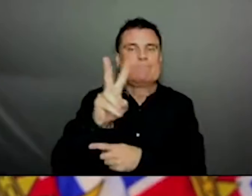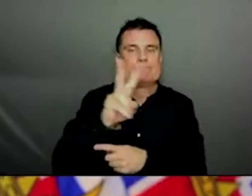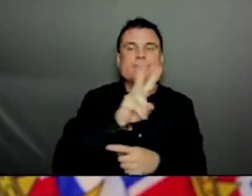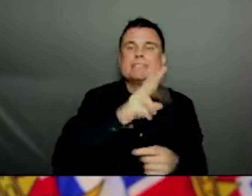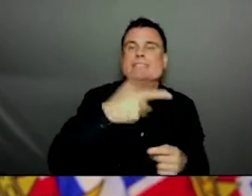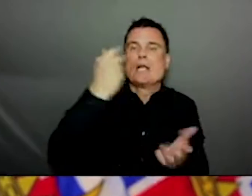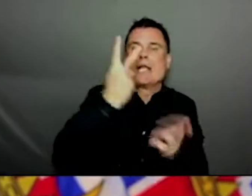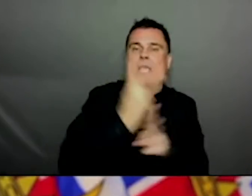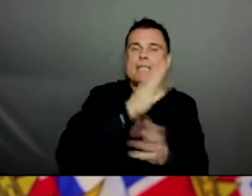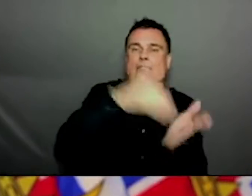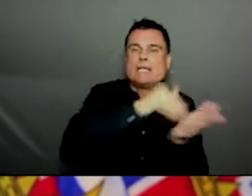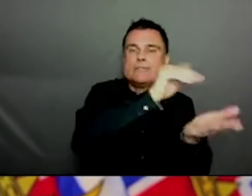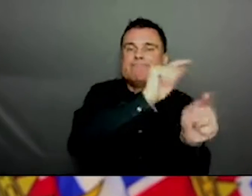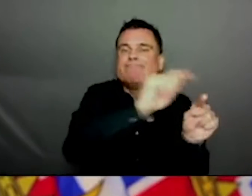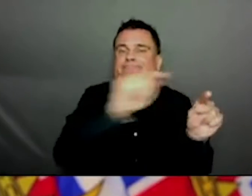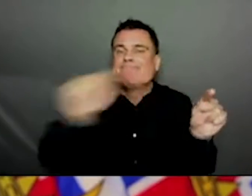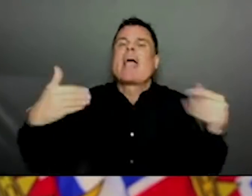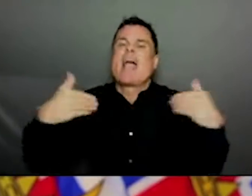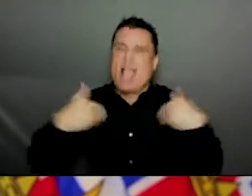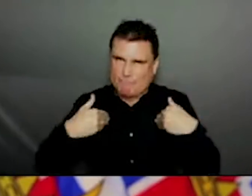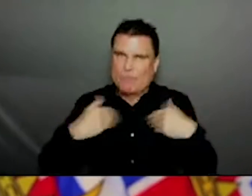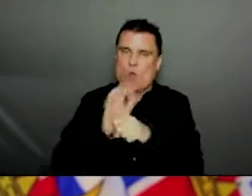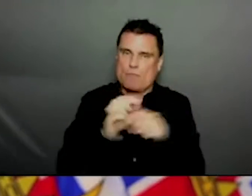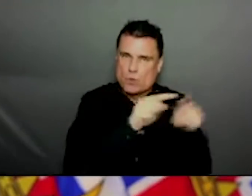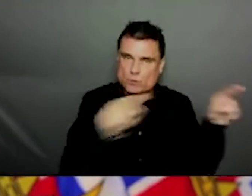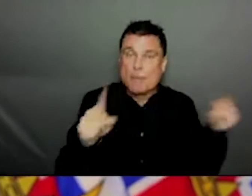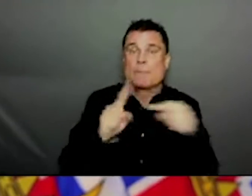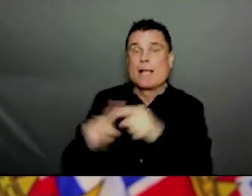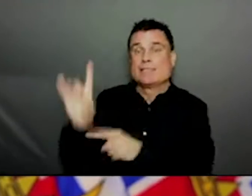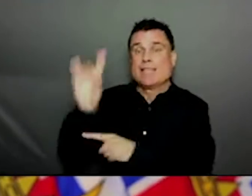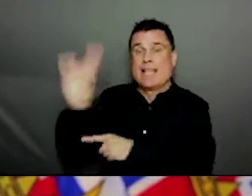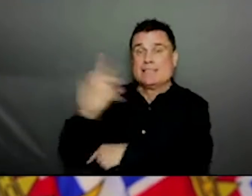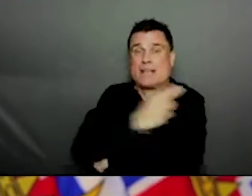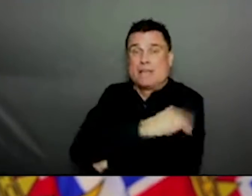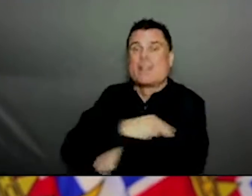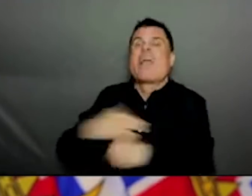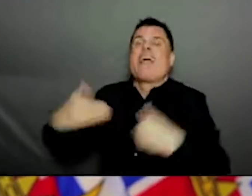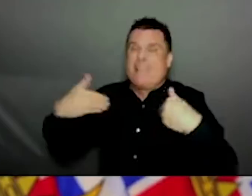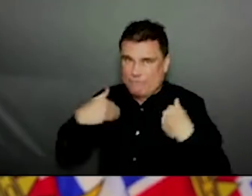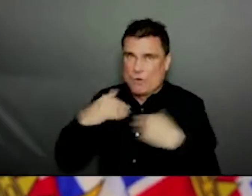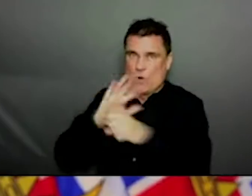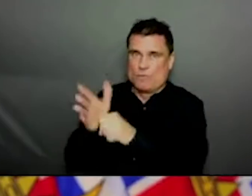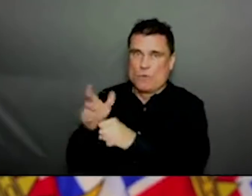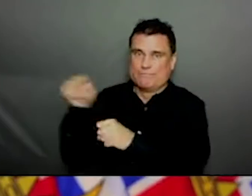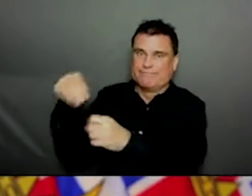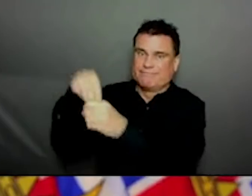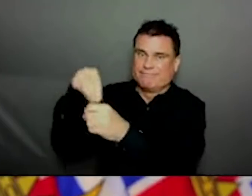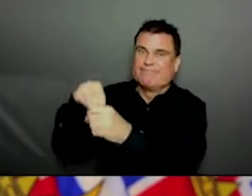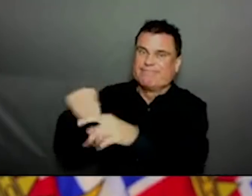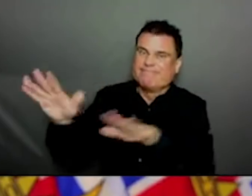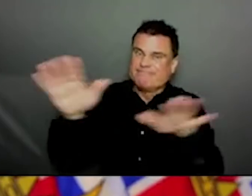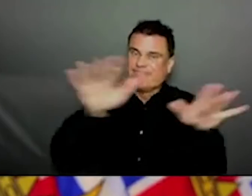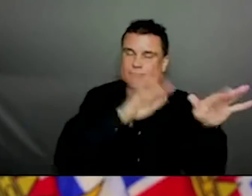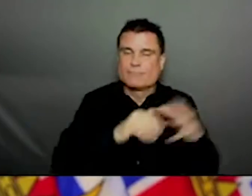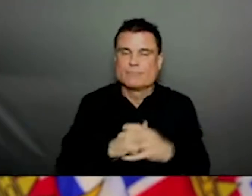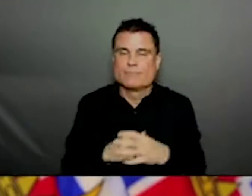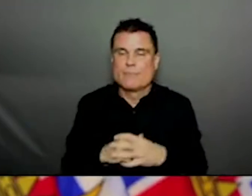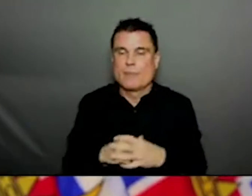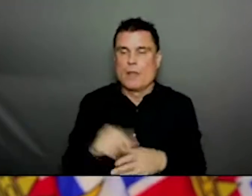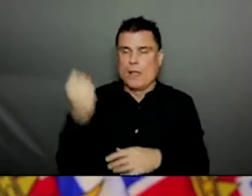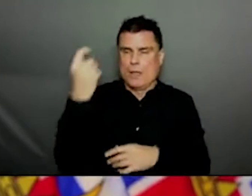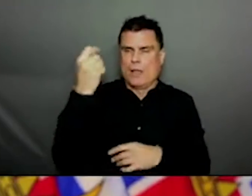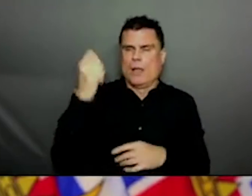acute care, involving 1,427 residents and 758 staff.